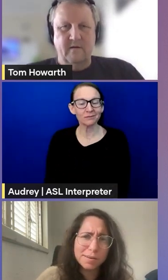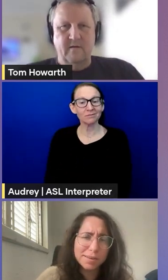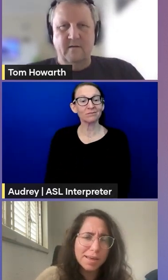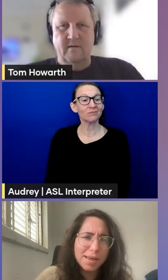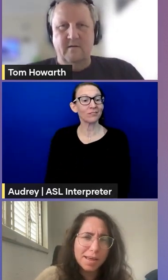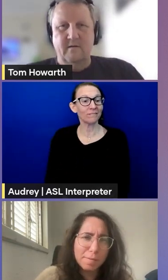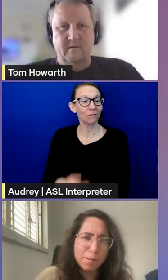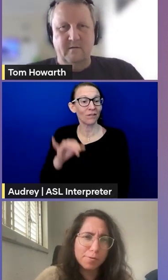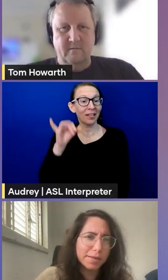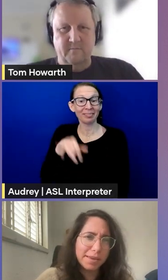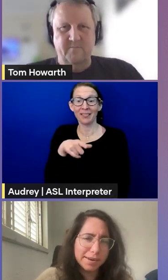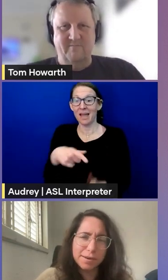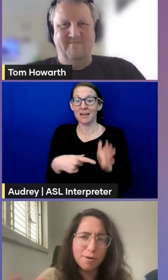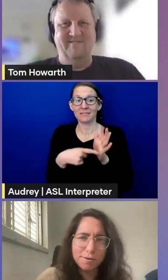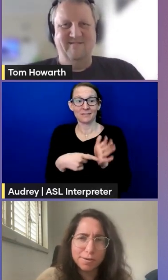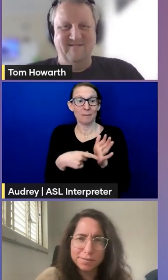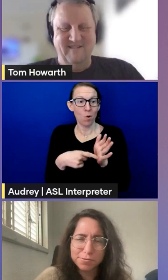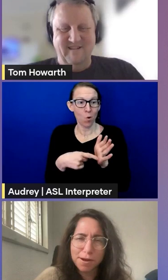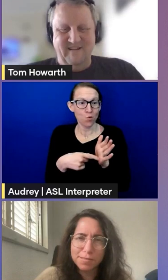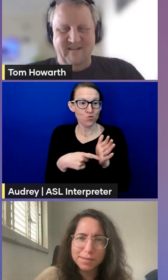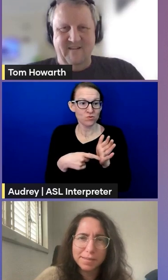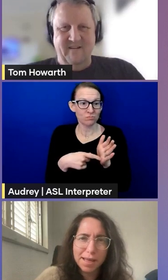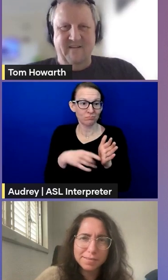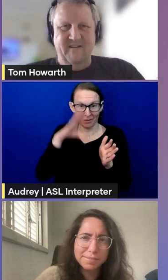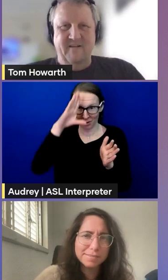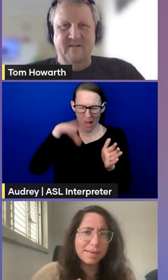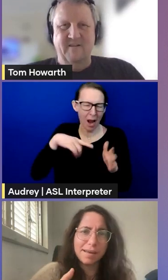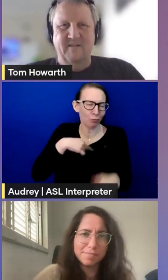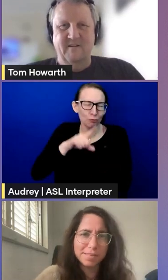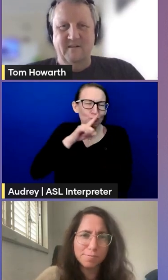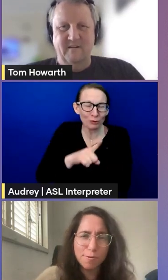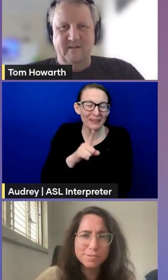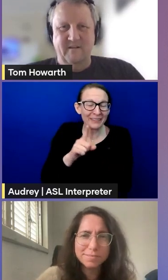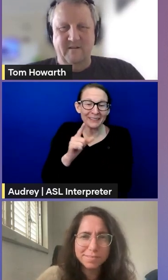there's one people here or in the crowd that has